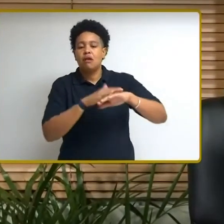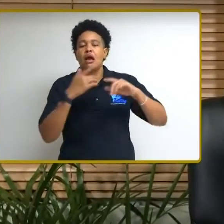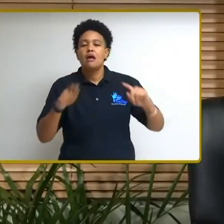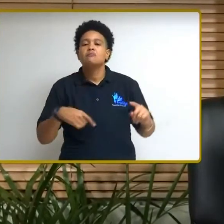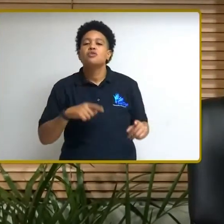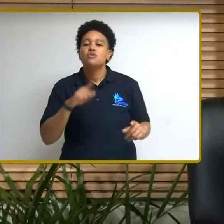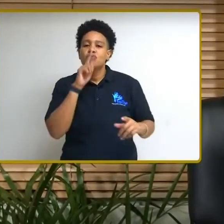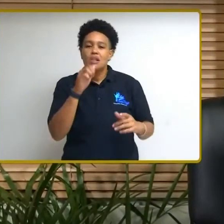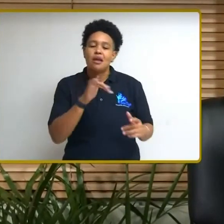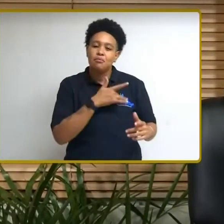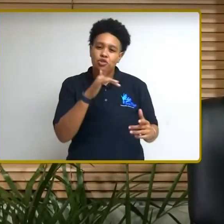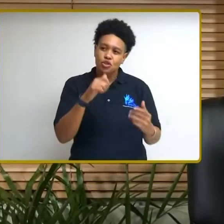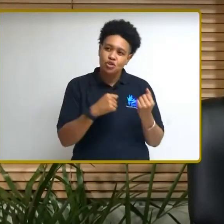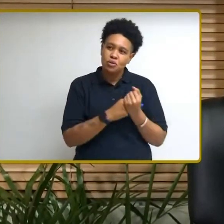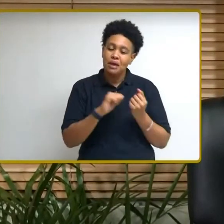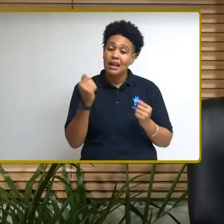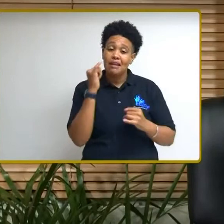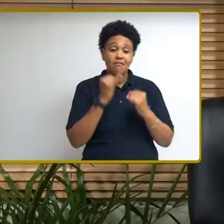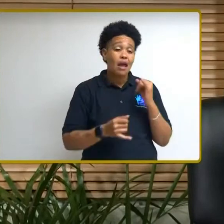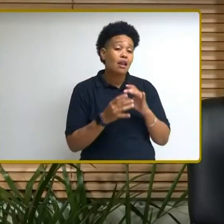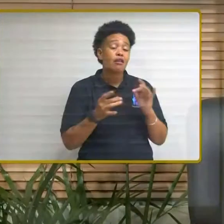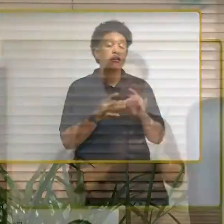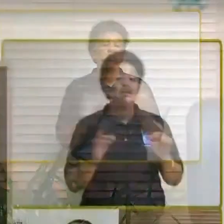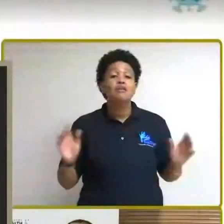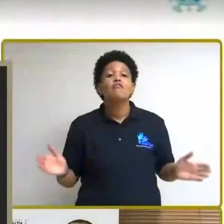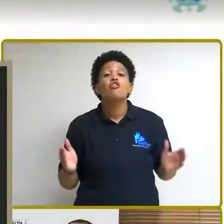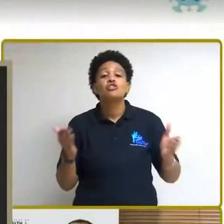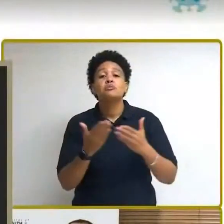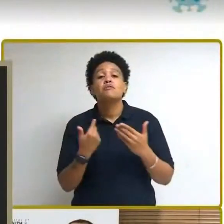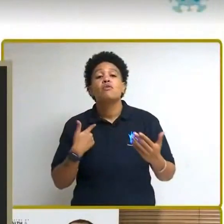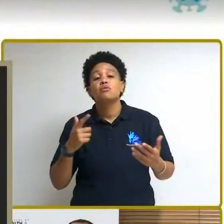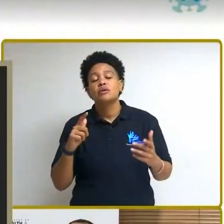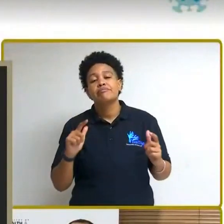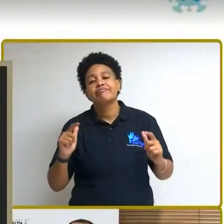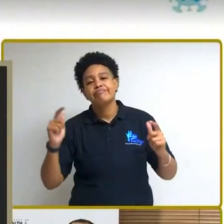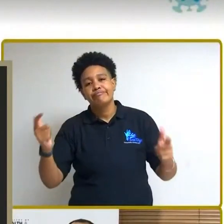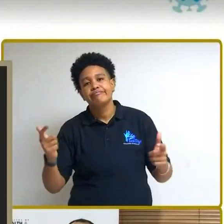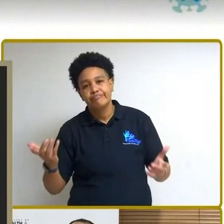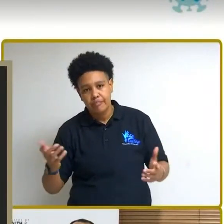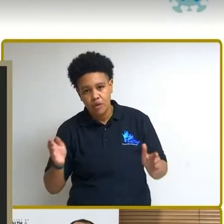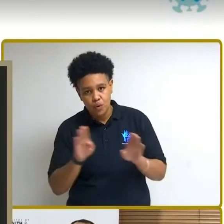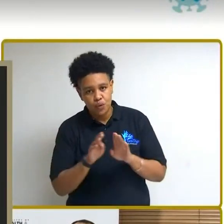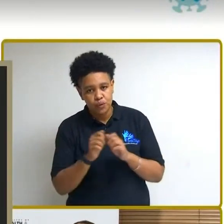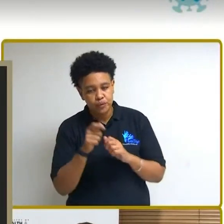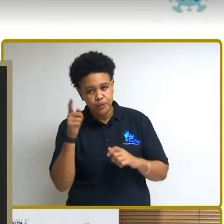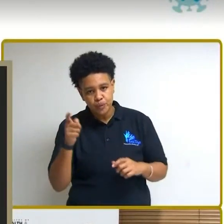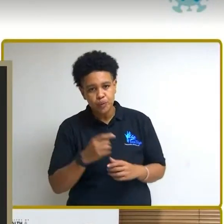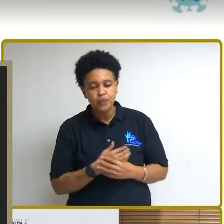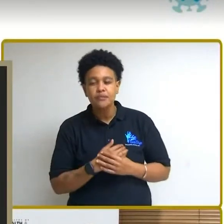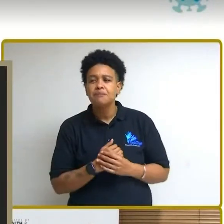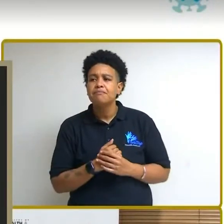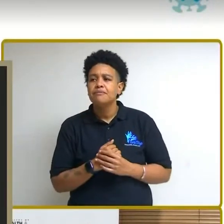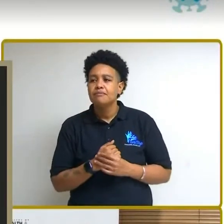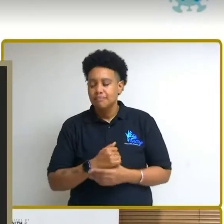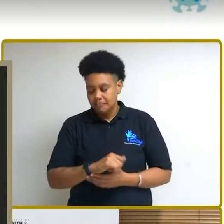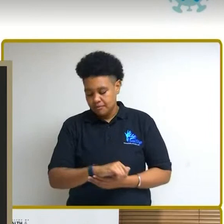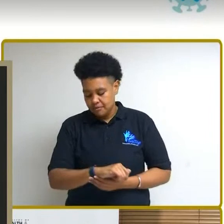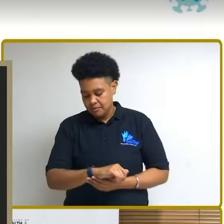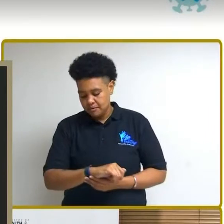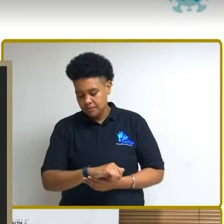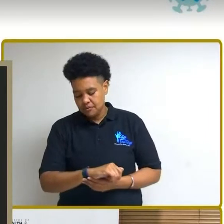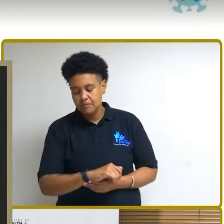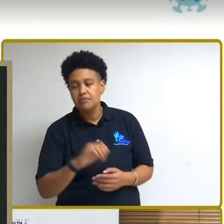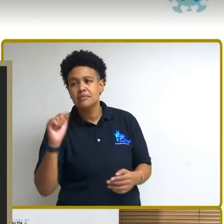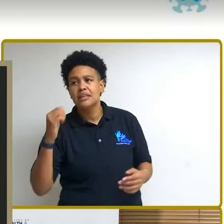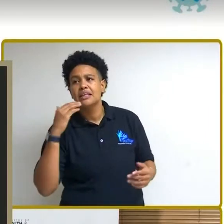that endorsement. Any final word of encouragement before we close this segment? Yeah, thank you,